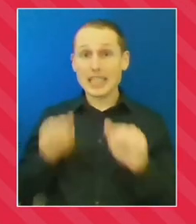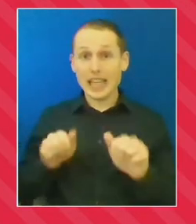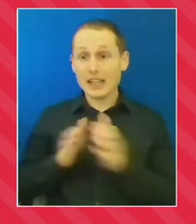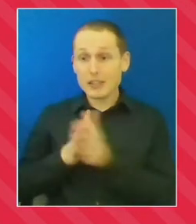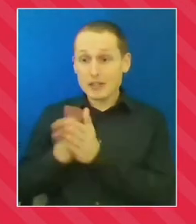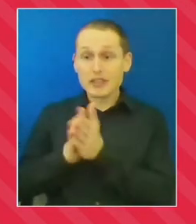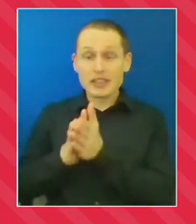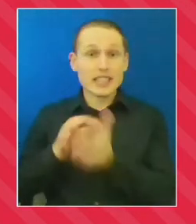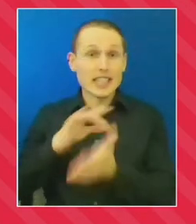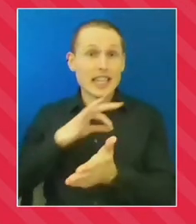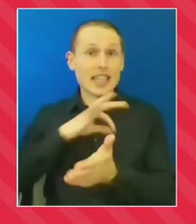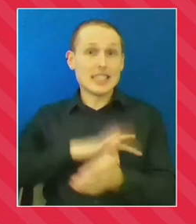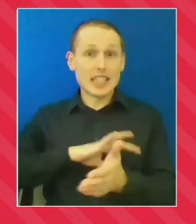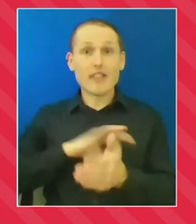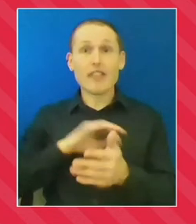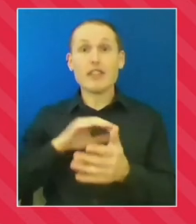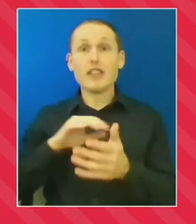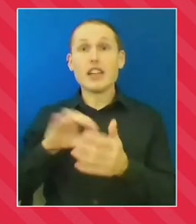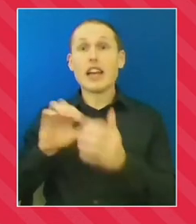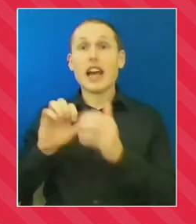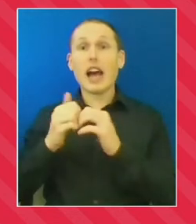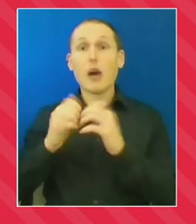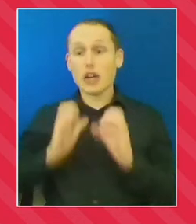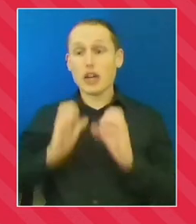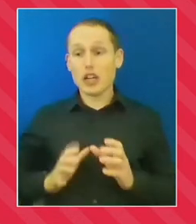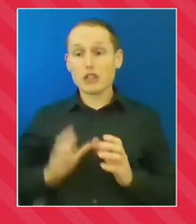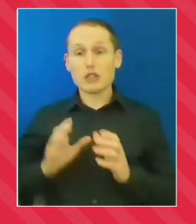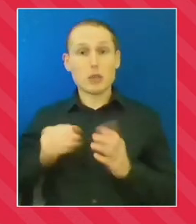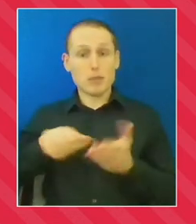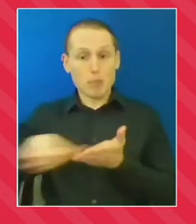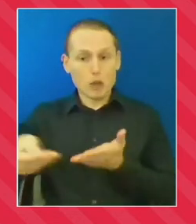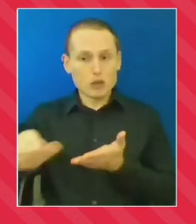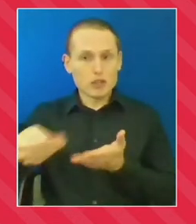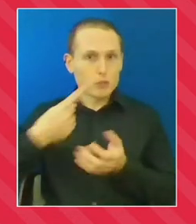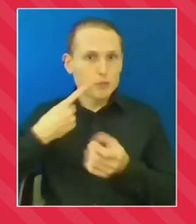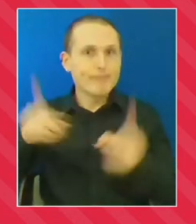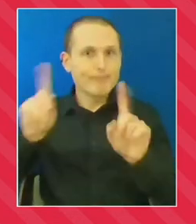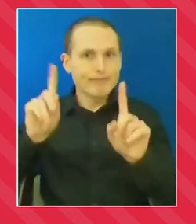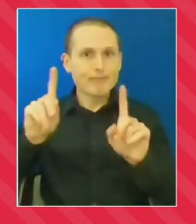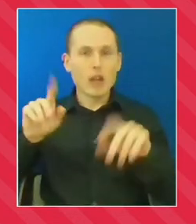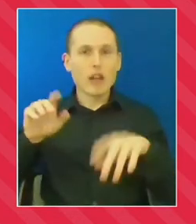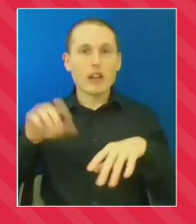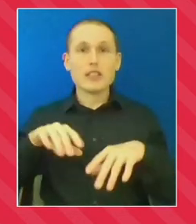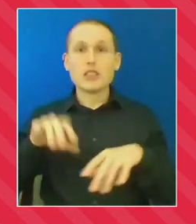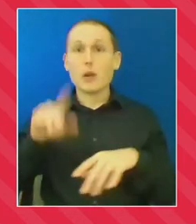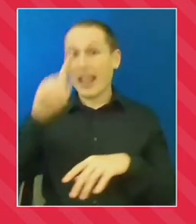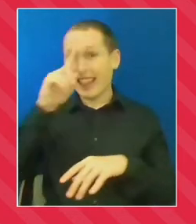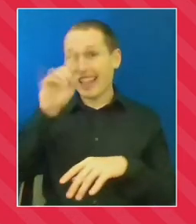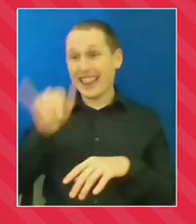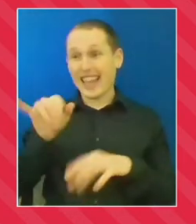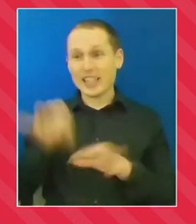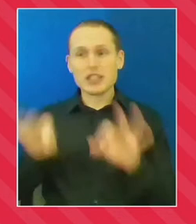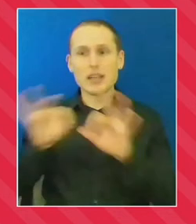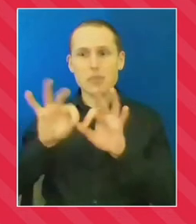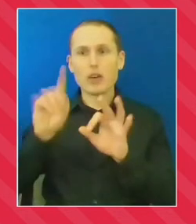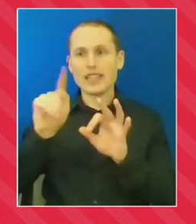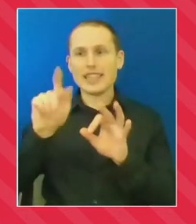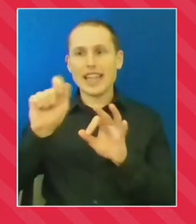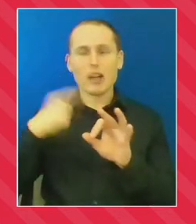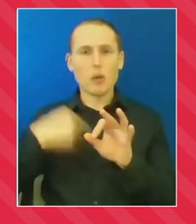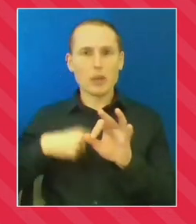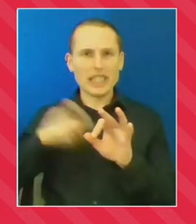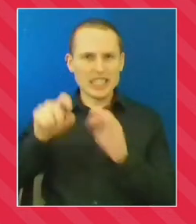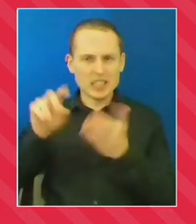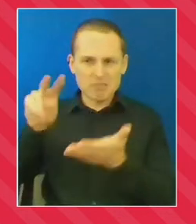shopper behavior purchase was impacted. So I think that's the real empirical data that we should look for. For us, that would just help